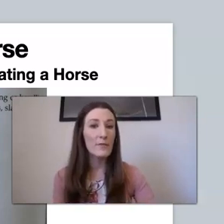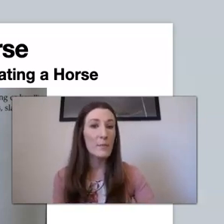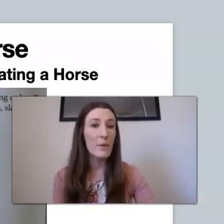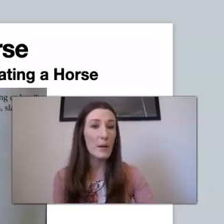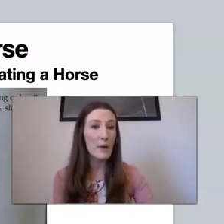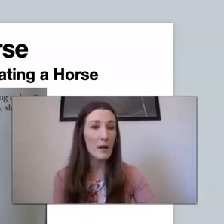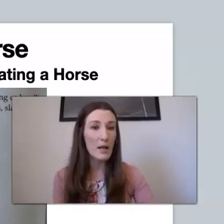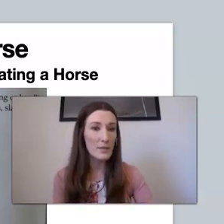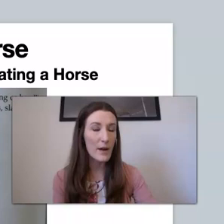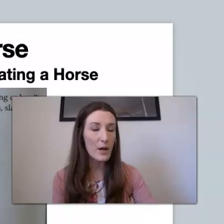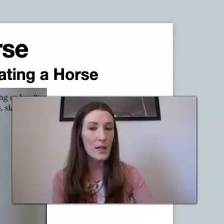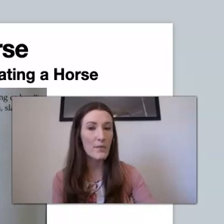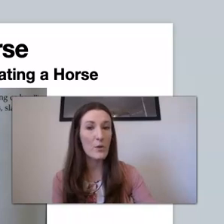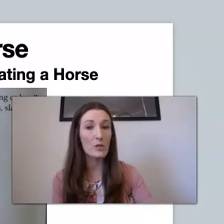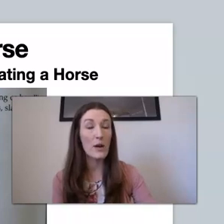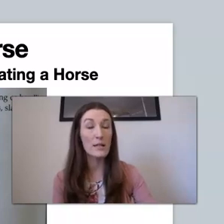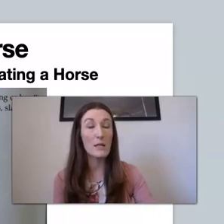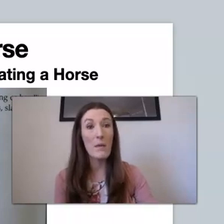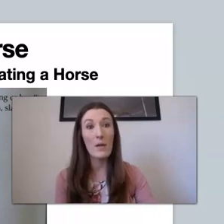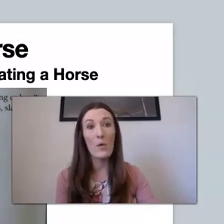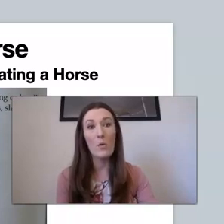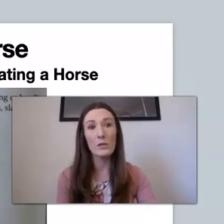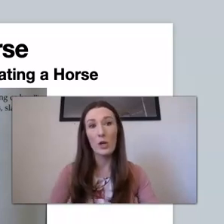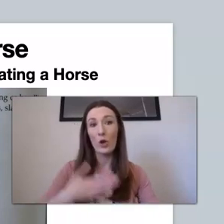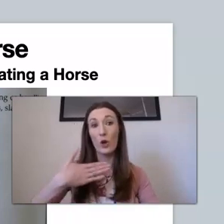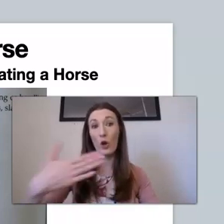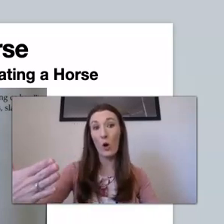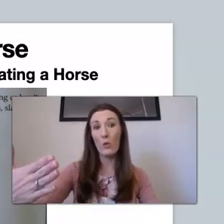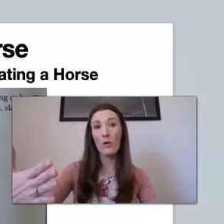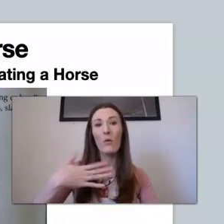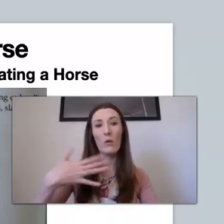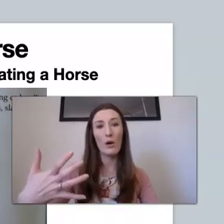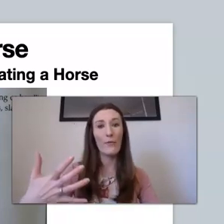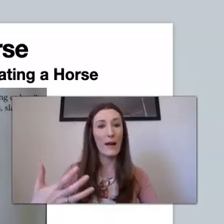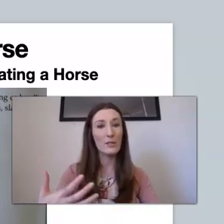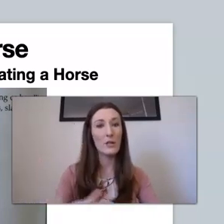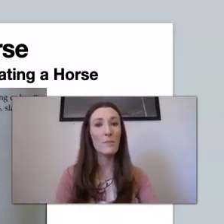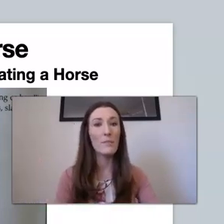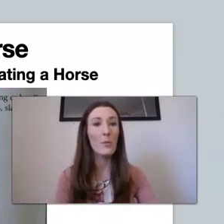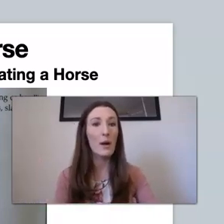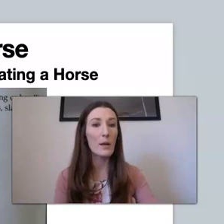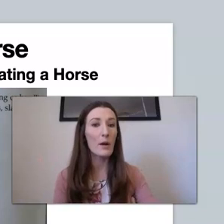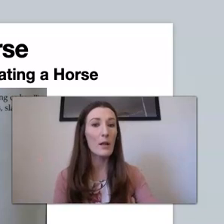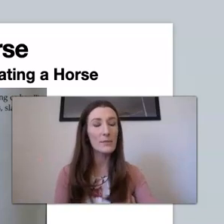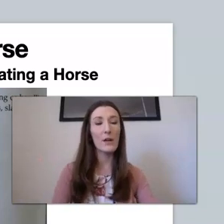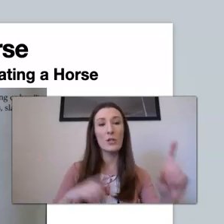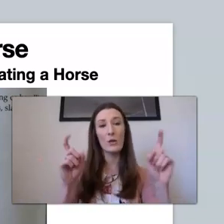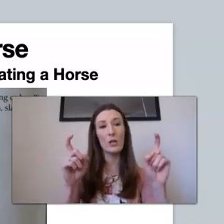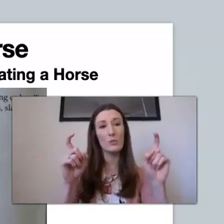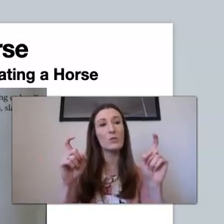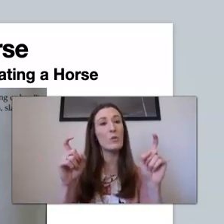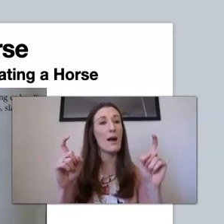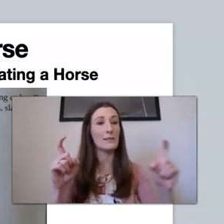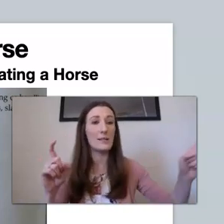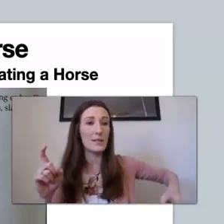Then we have some body part classifiers. If you are trying to make the horse go or go faster, your body part classifiers, you